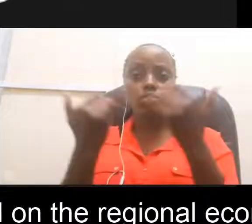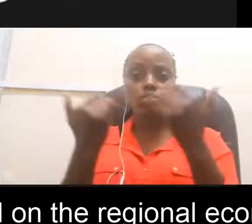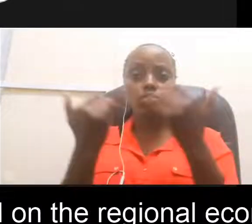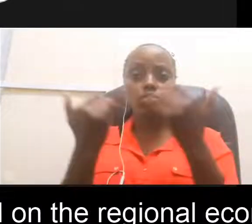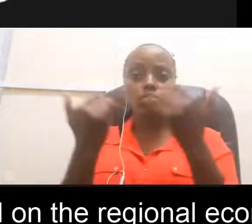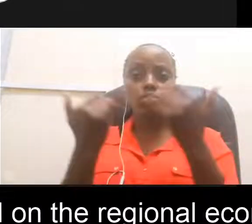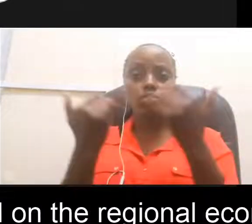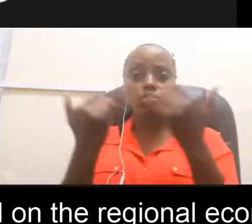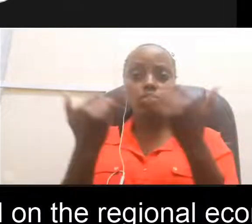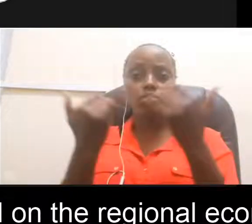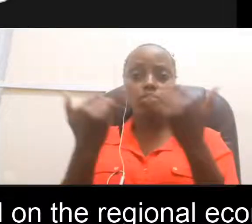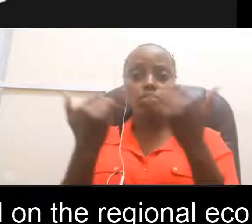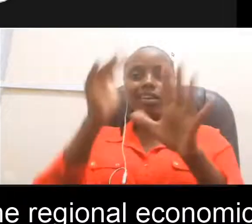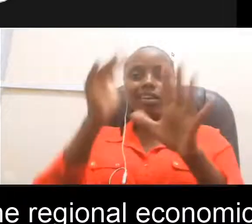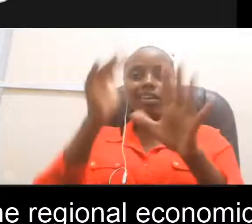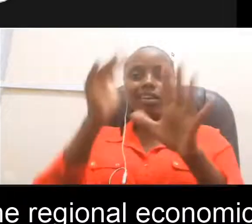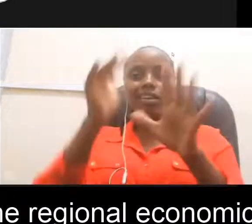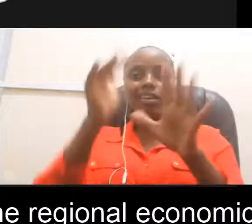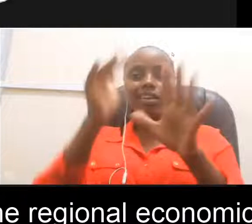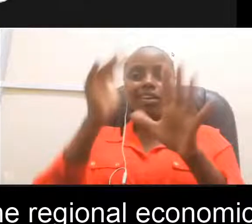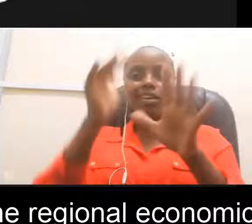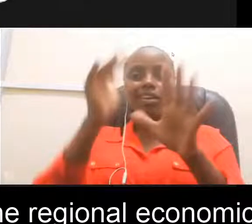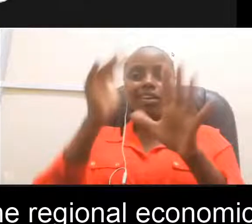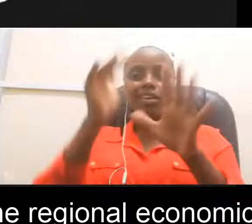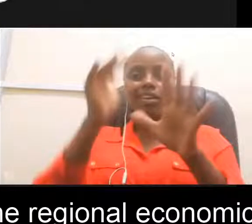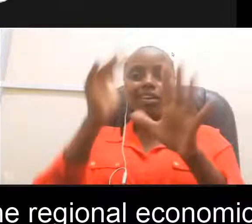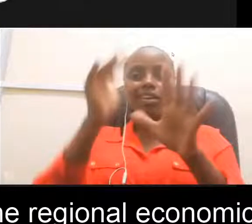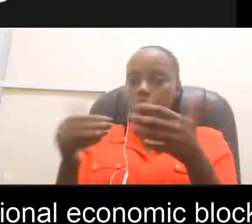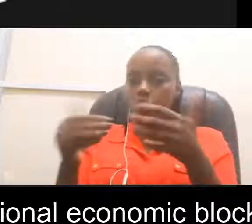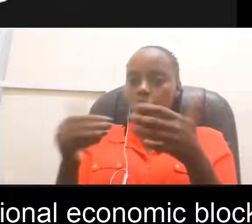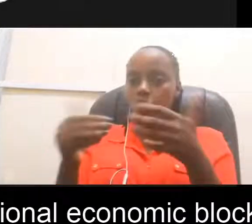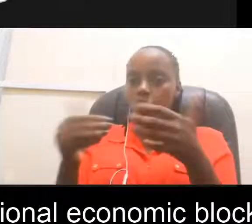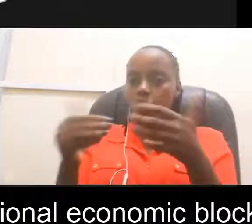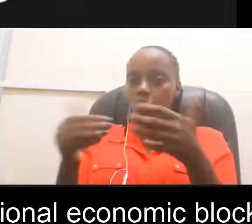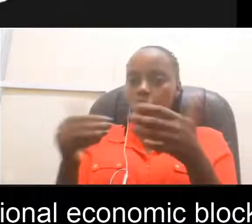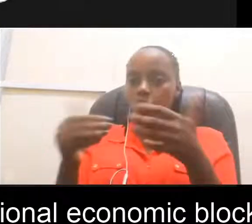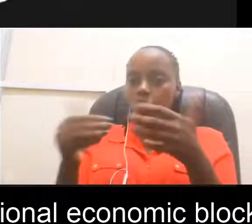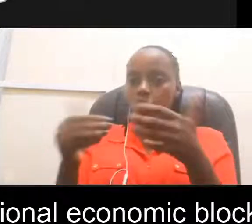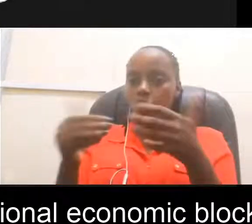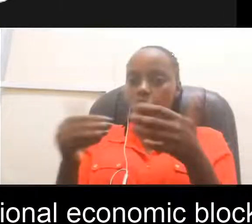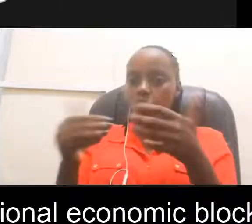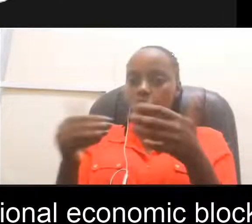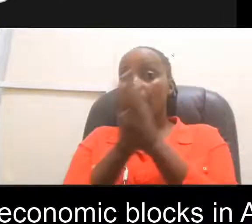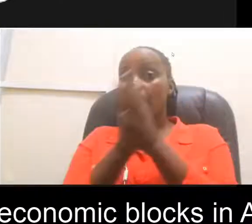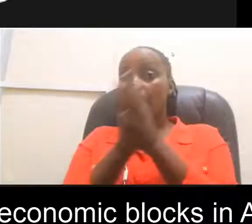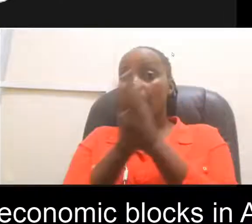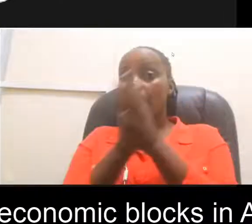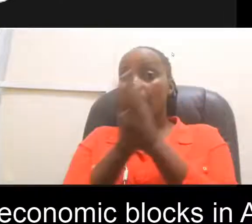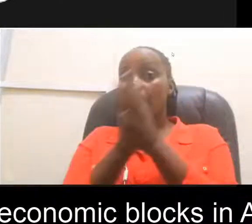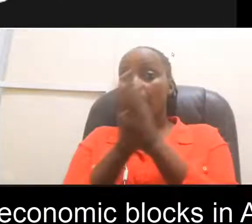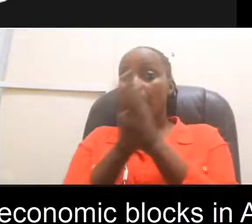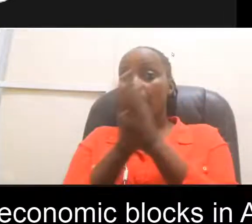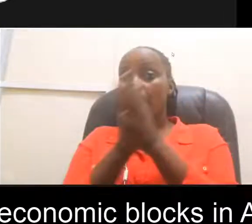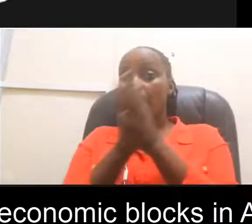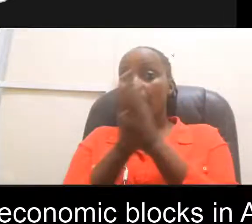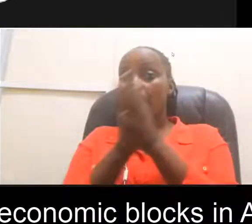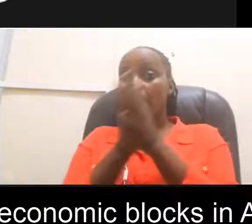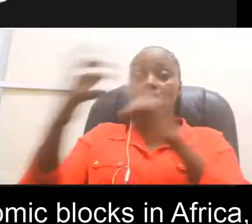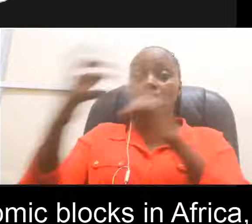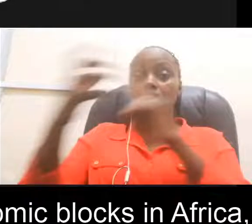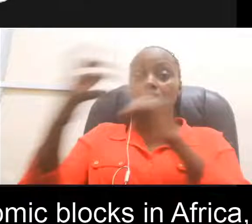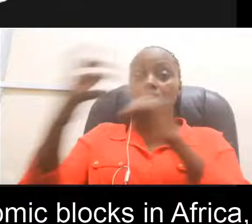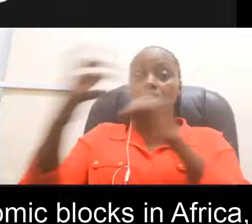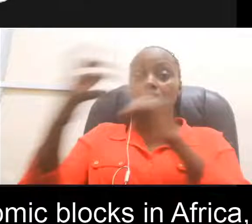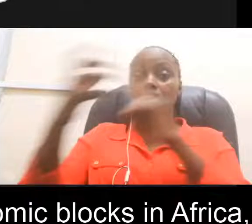with a clear plan of action on what we are going to do to make sure that the various aspirations of the Charter are met. And lastly, it's on the